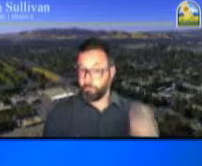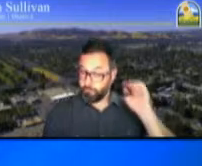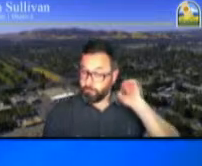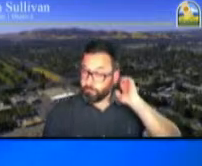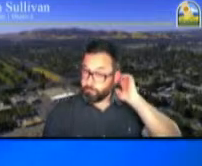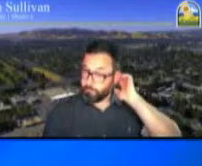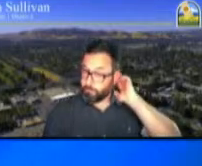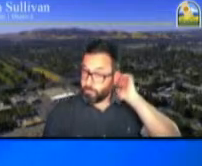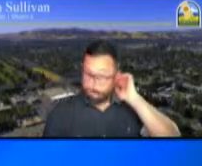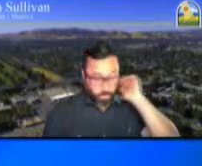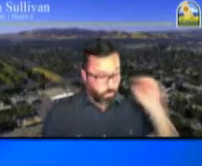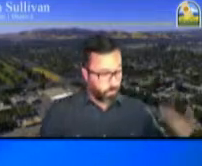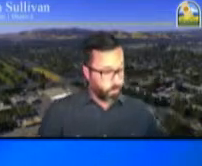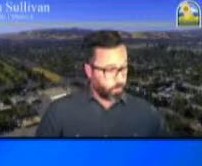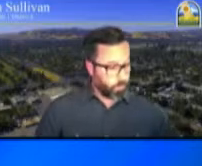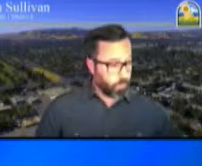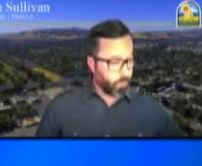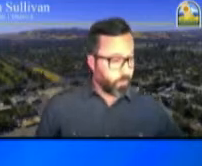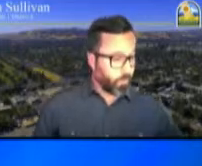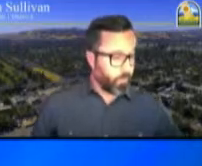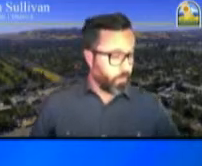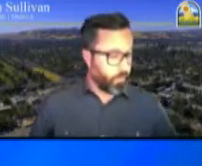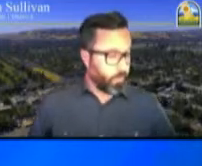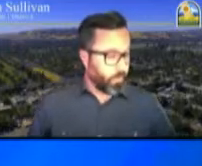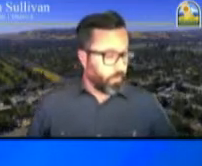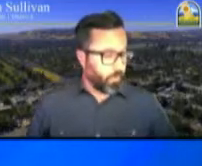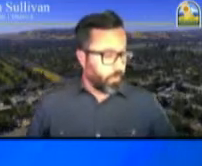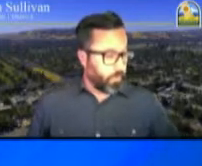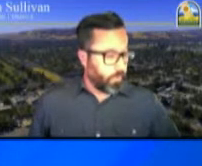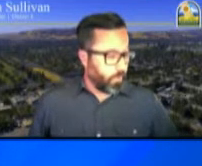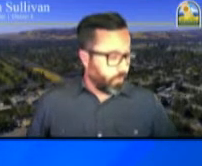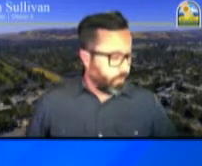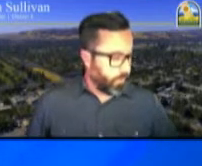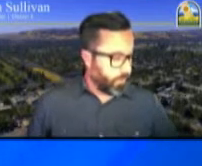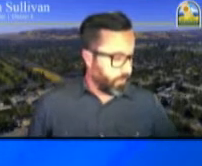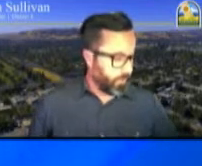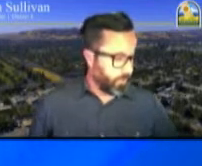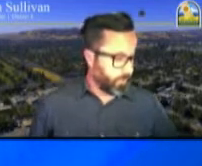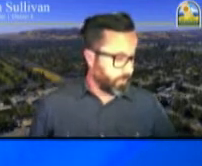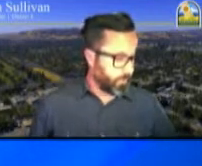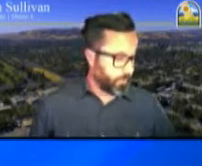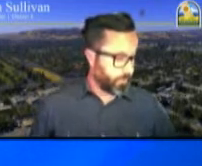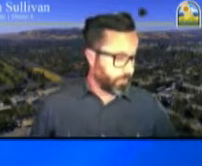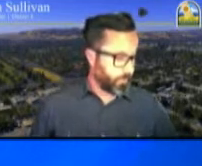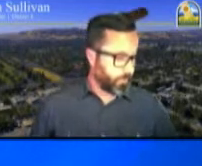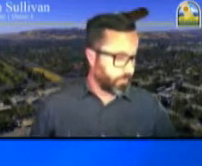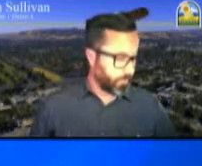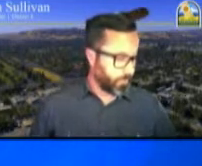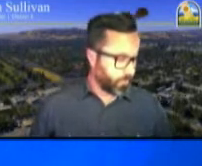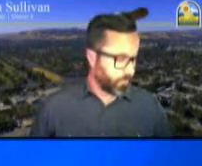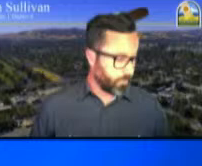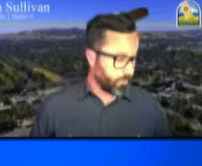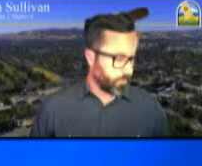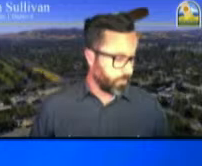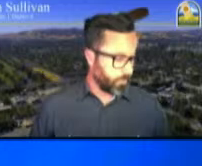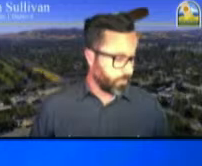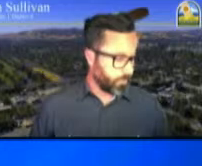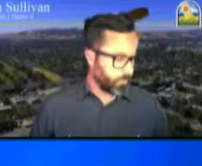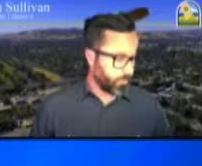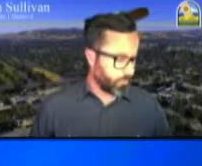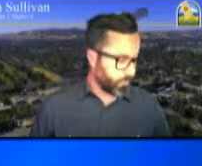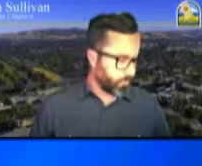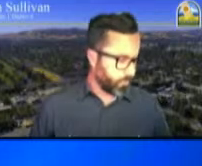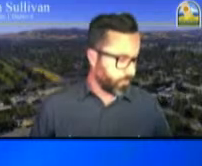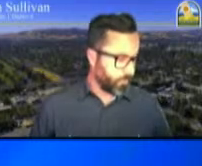Thank you, Mr. Mayor. We do need to introduce the ordinance. I'm going to turn it over to City Clerk for that first item. Thank you.